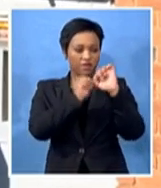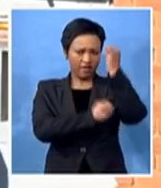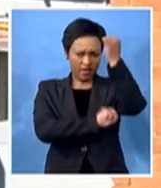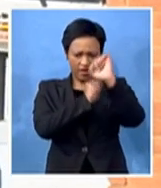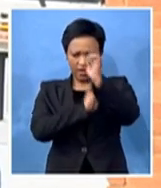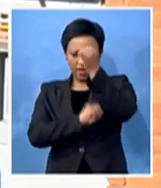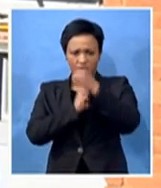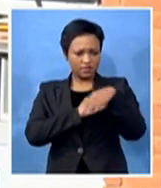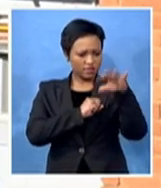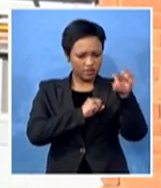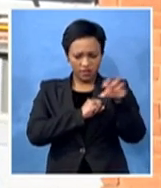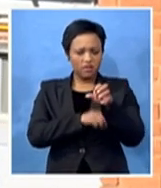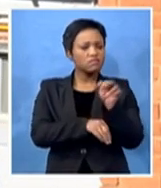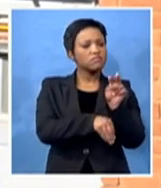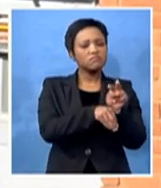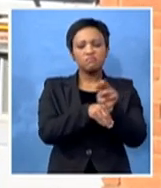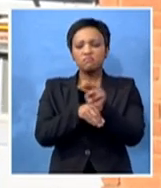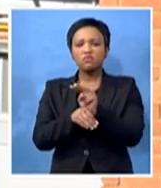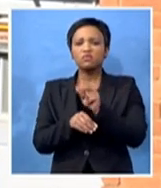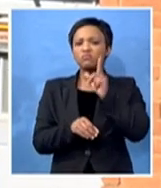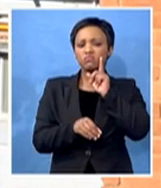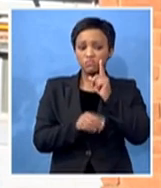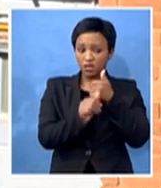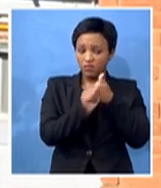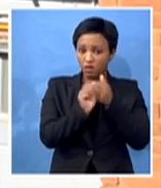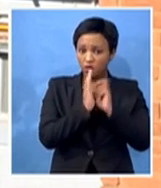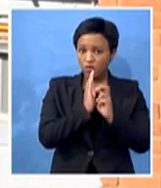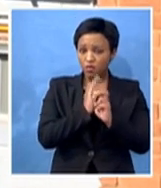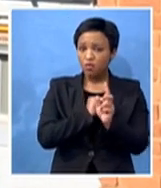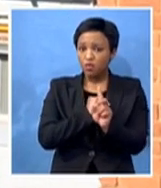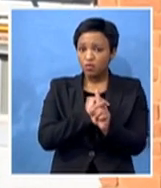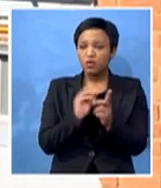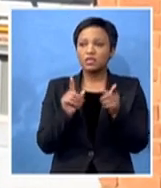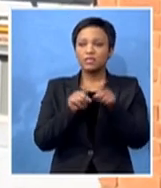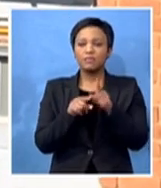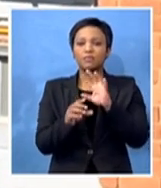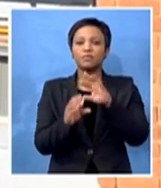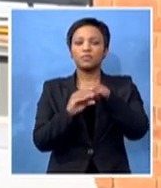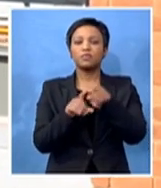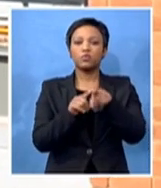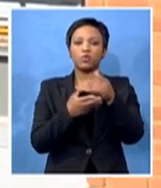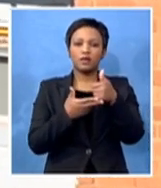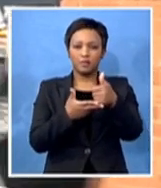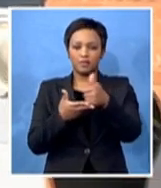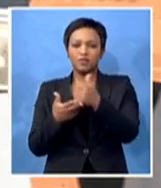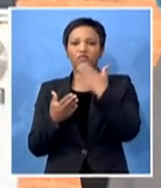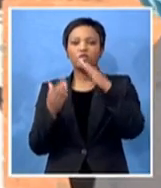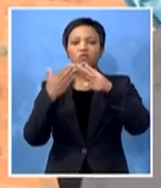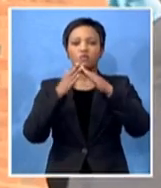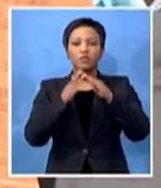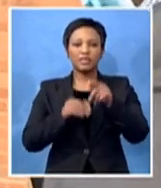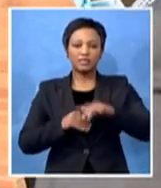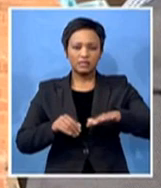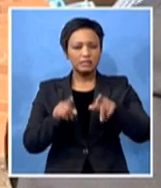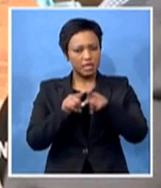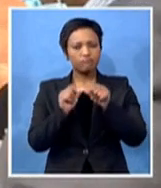the protocols as they are, but also to assist the communities as expected. Premier, during this time